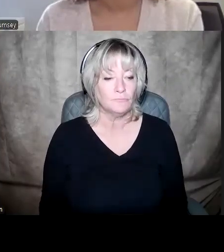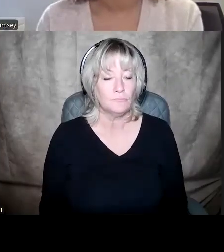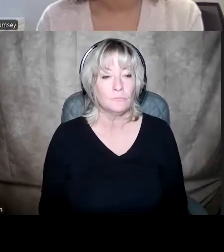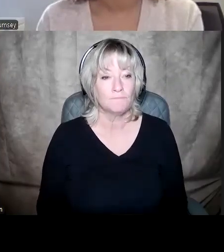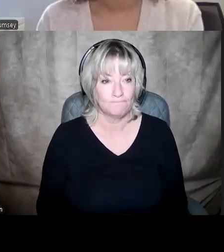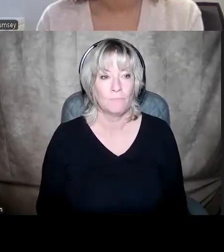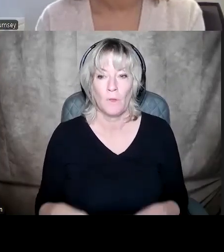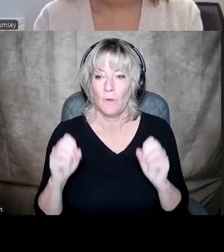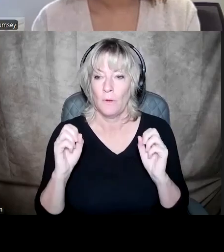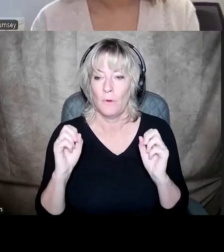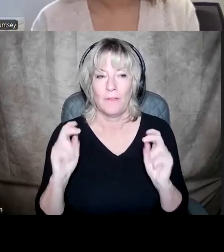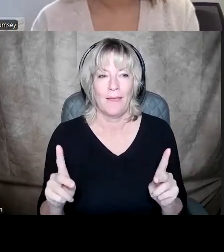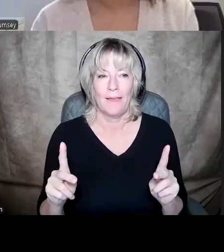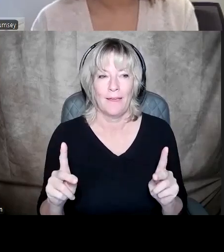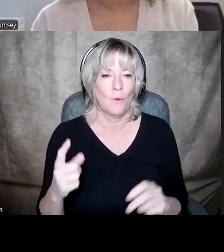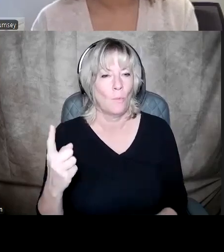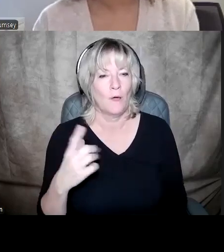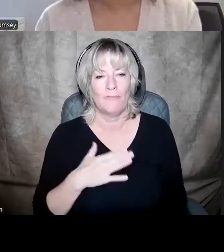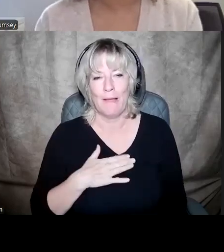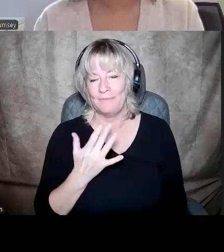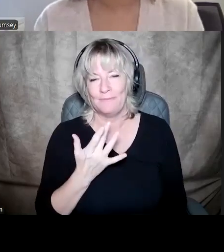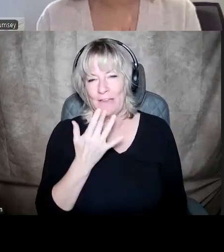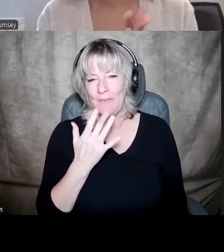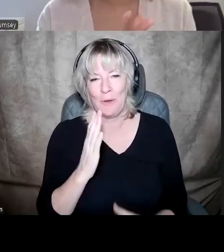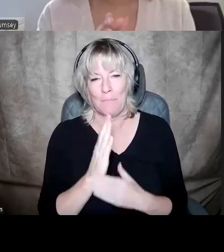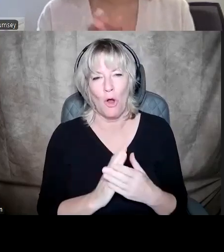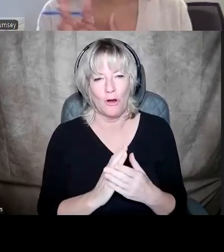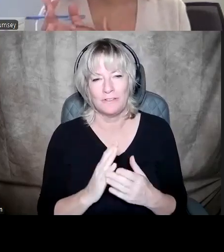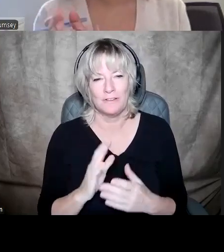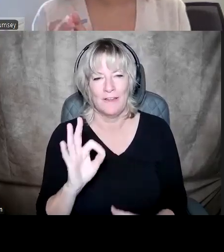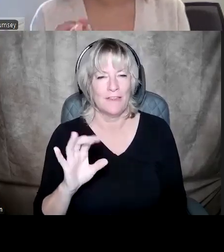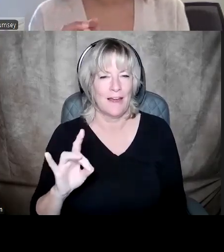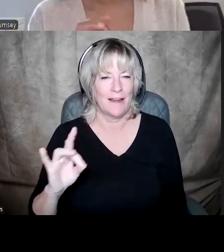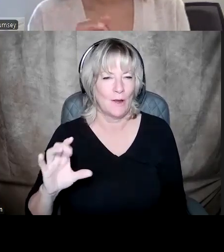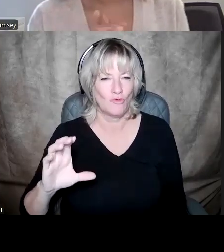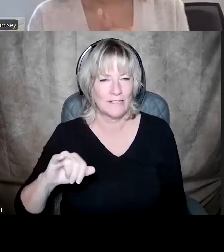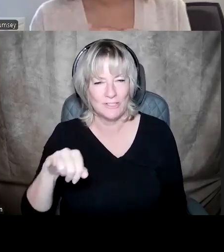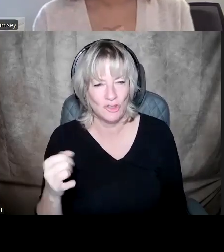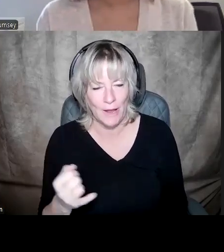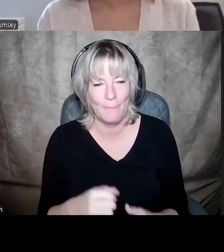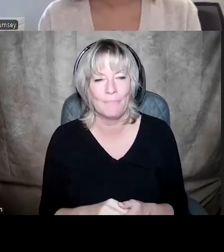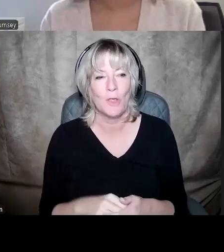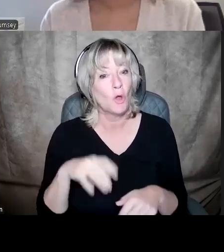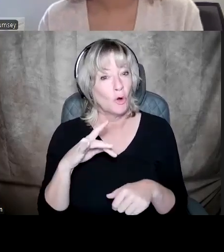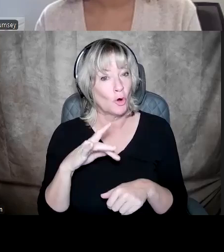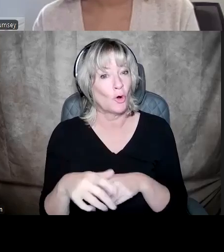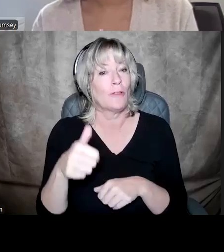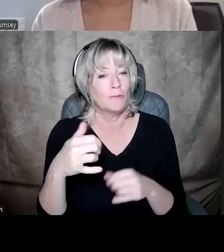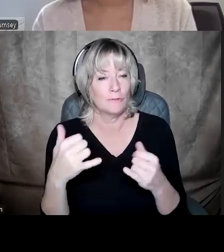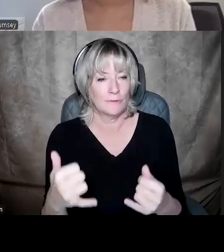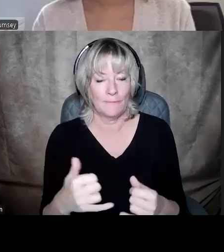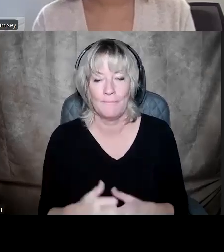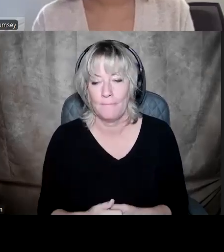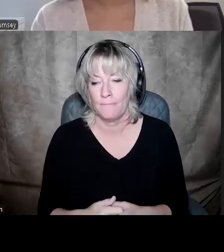Okay, we get to one of my very favorite sections of the 988 Crisis Jam a little bit early today.